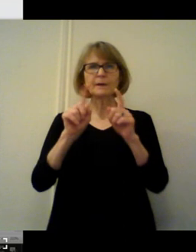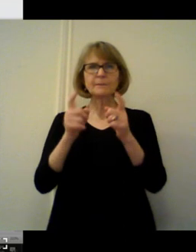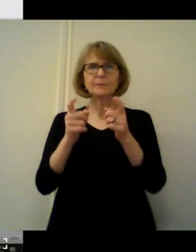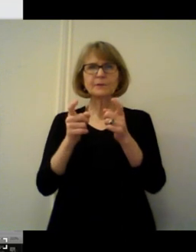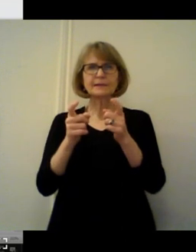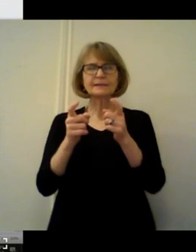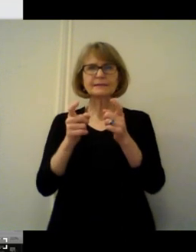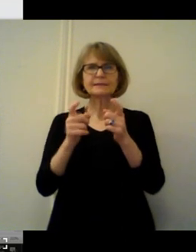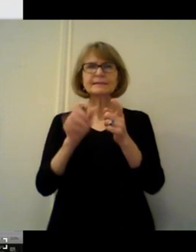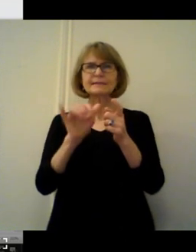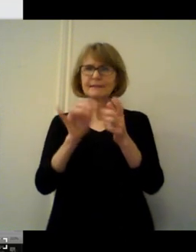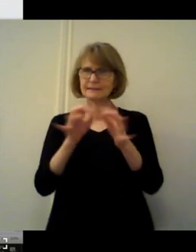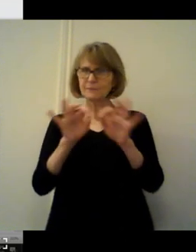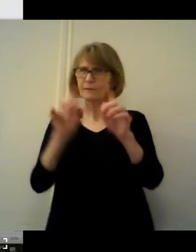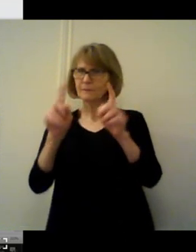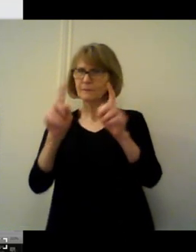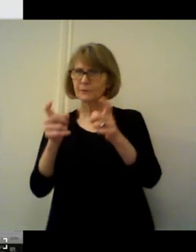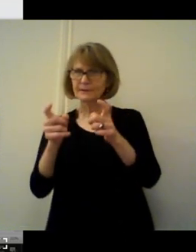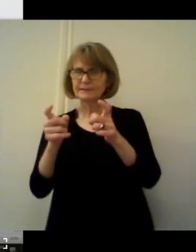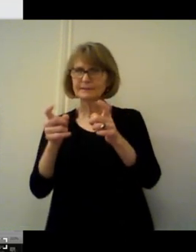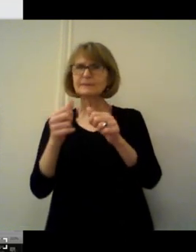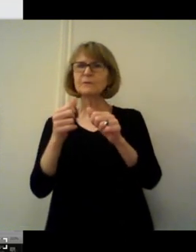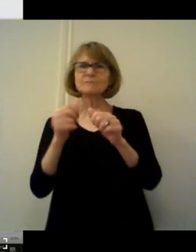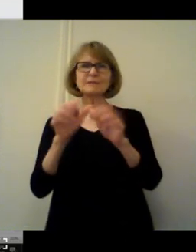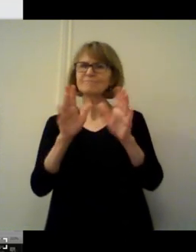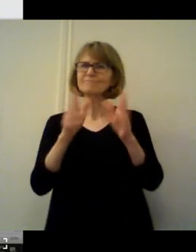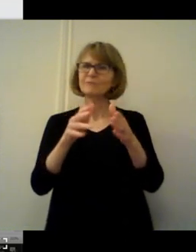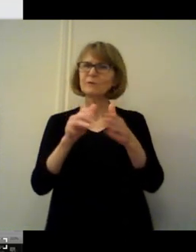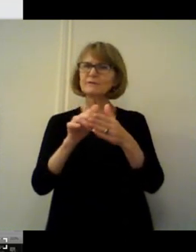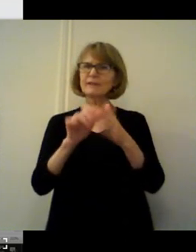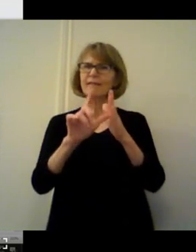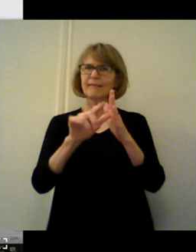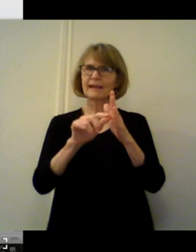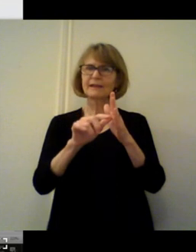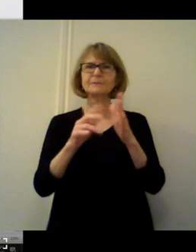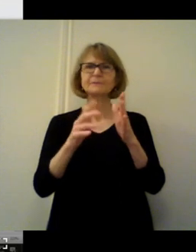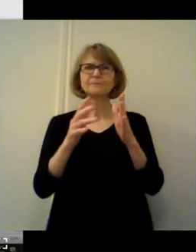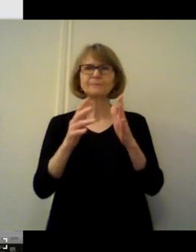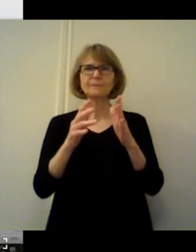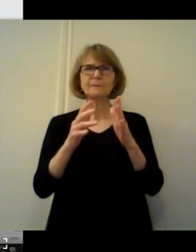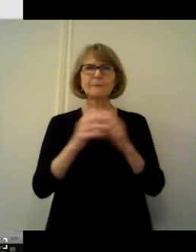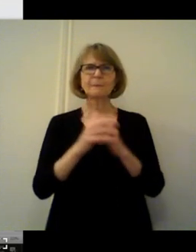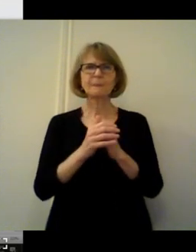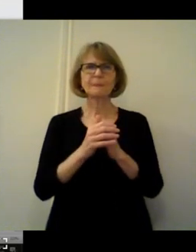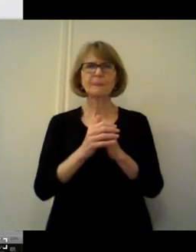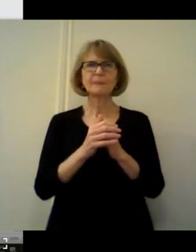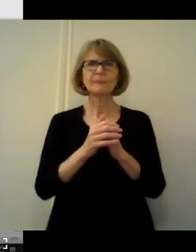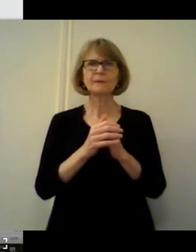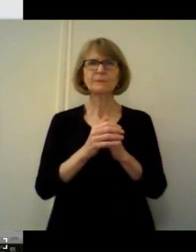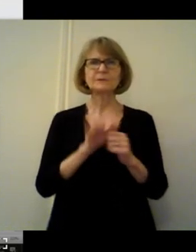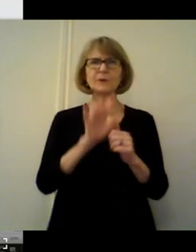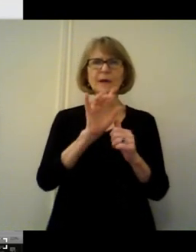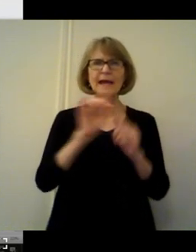going to be important. Okay. All right, but let's not focus on that right now. So then we know that that's the 8 with the x plus 1 in the parentheses, and then look